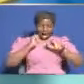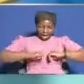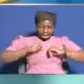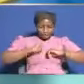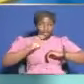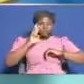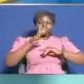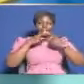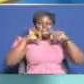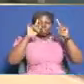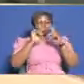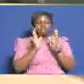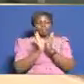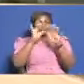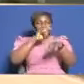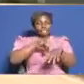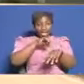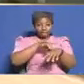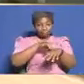public once concluded.